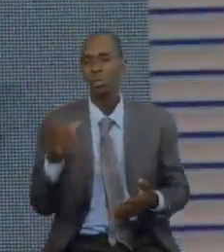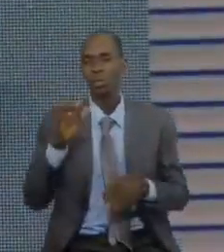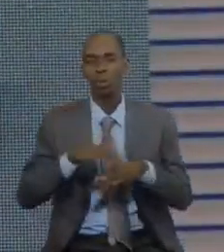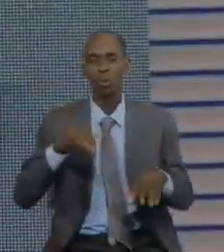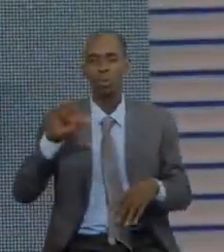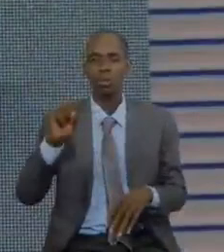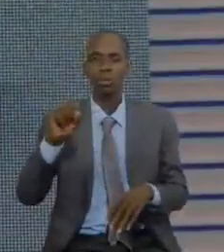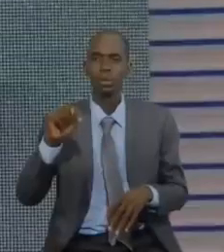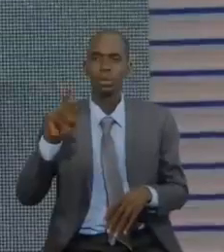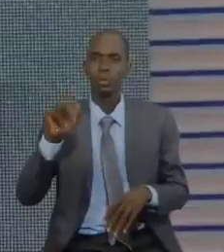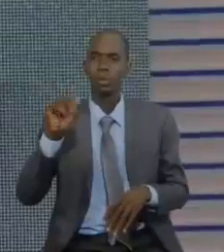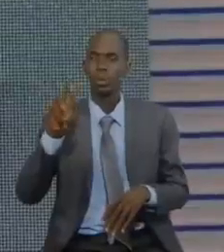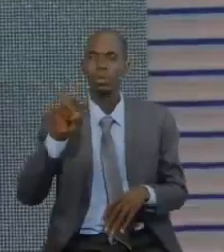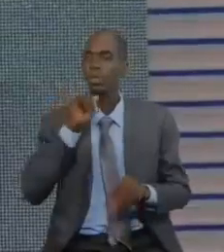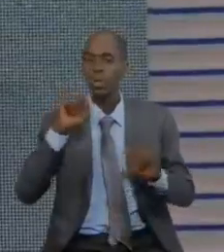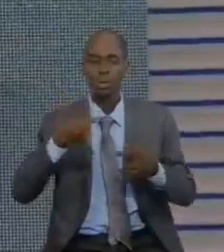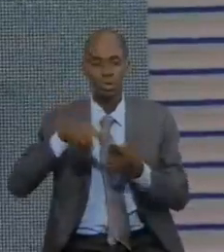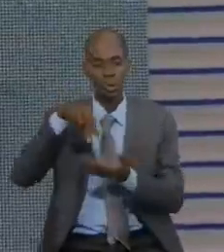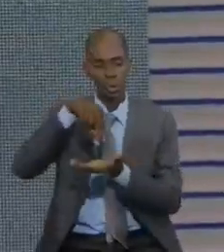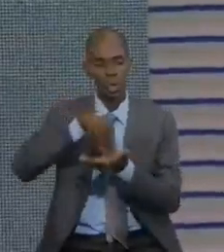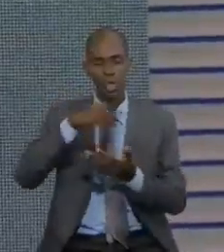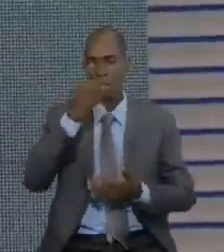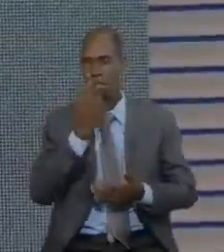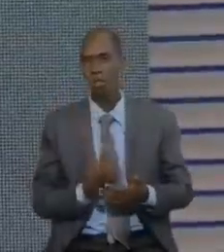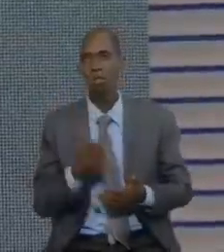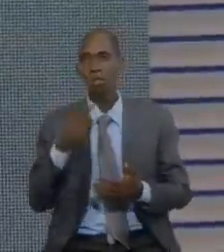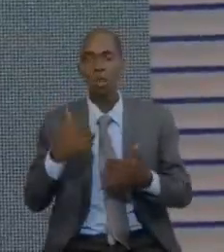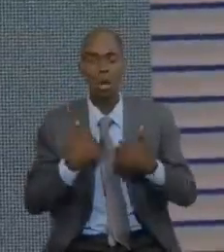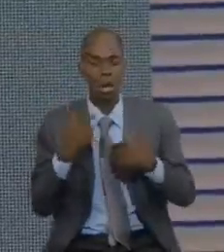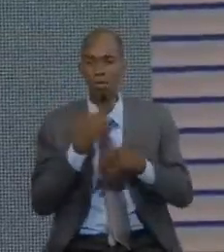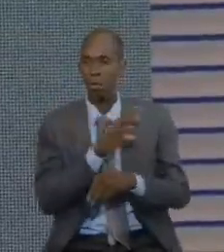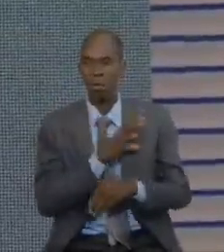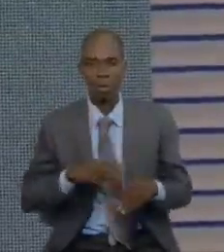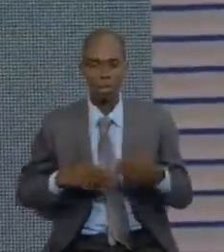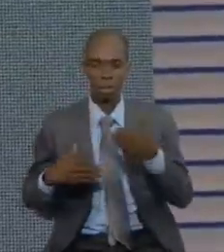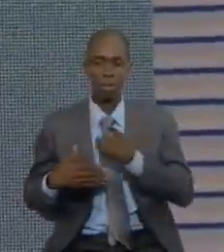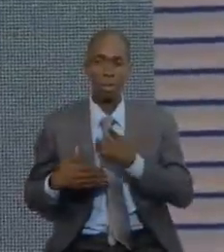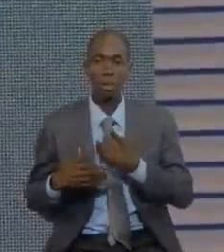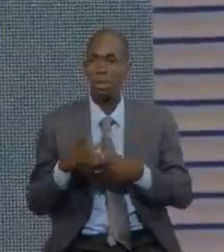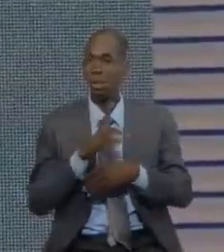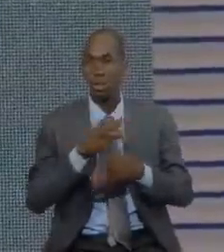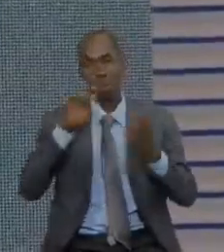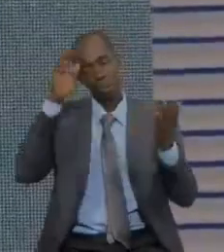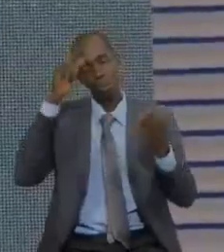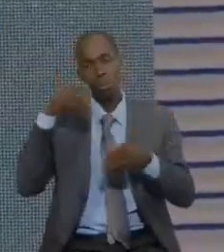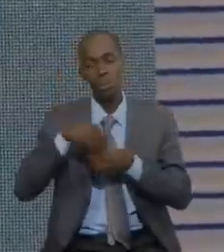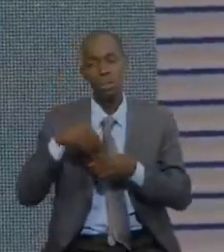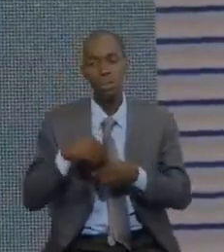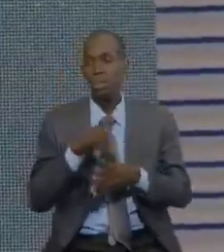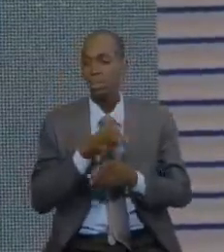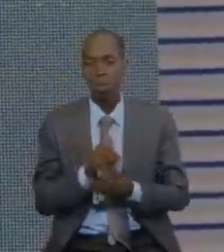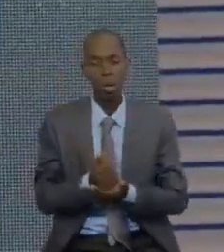You couldn't stand. You had no Christ, no hope, no